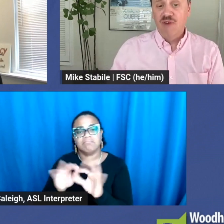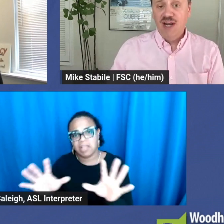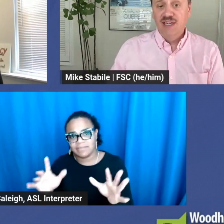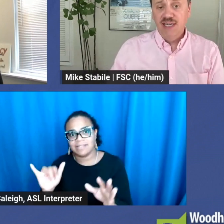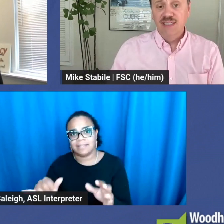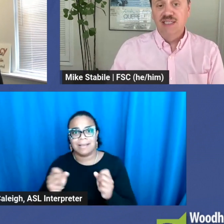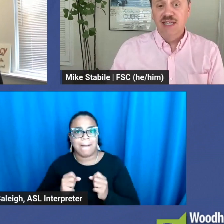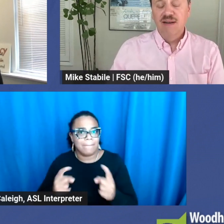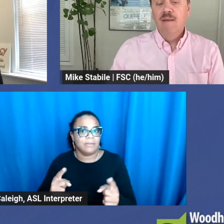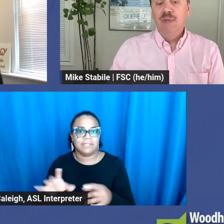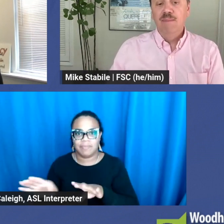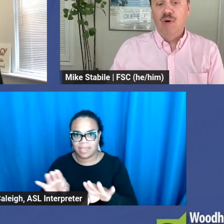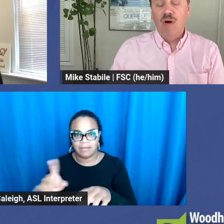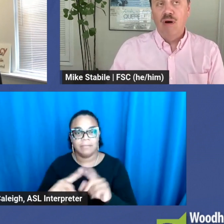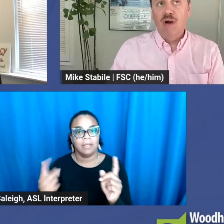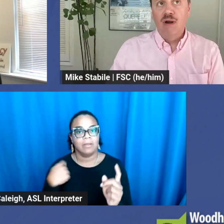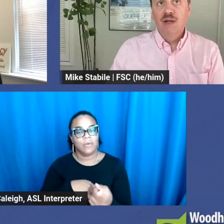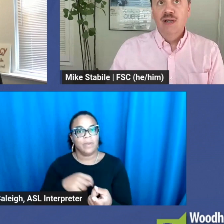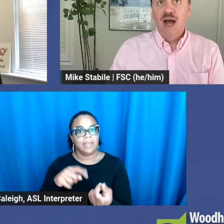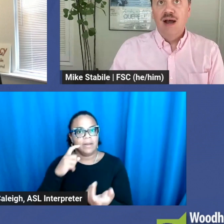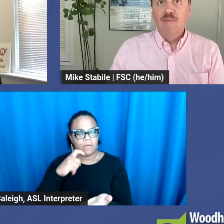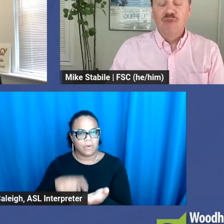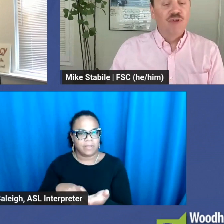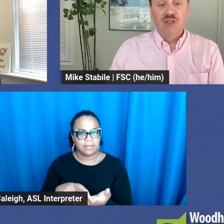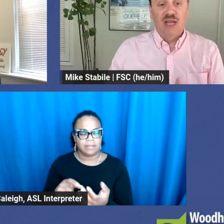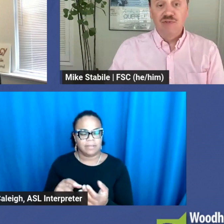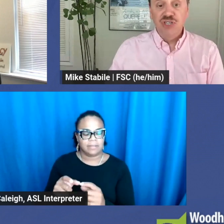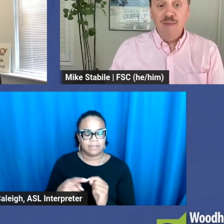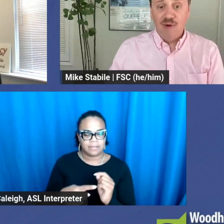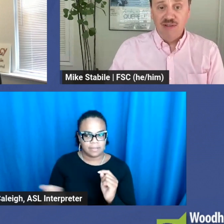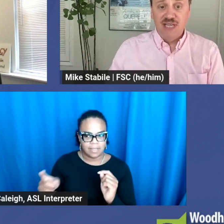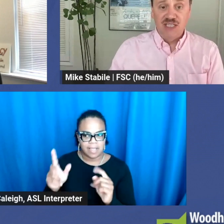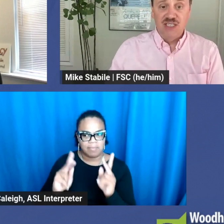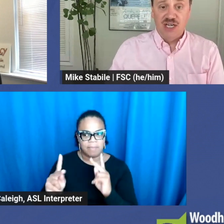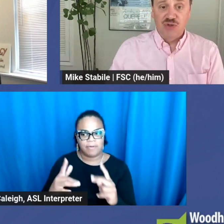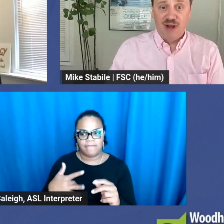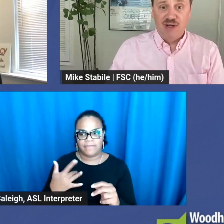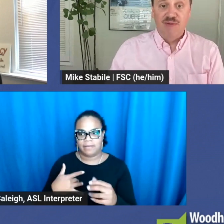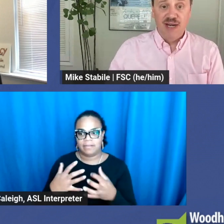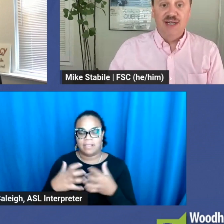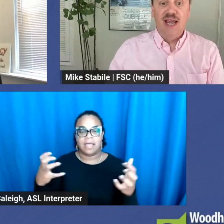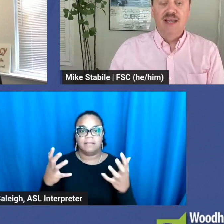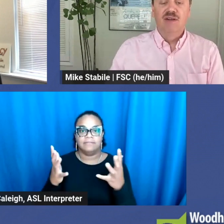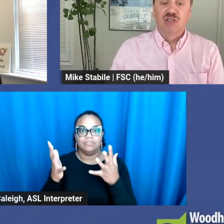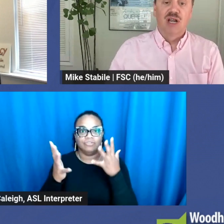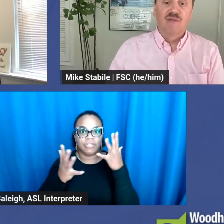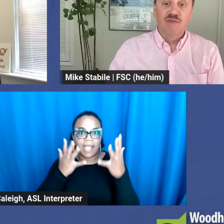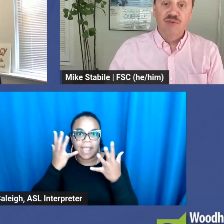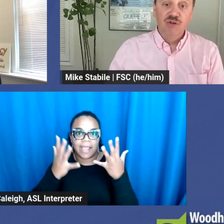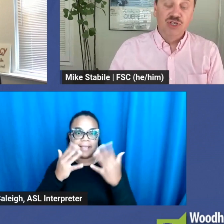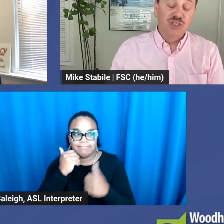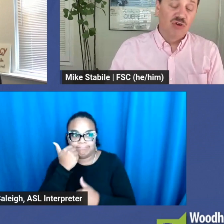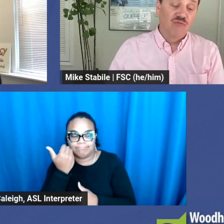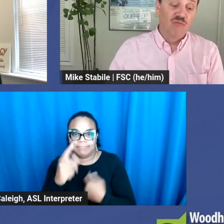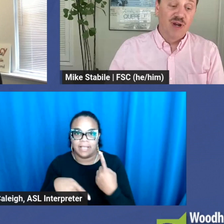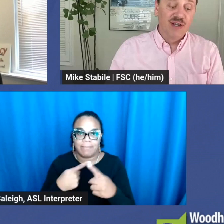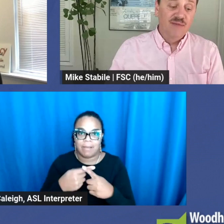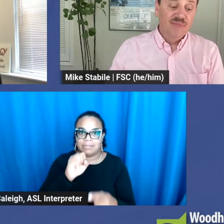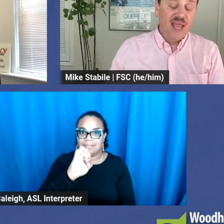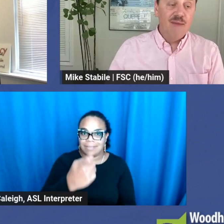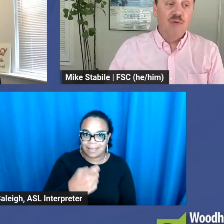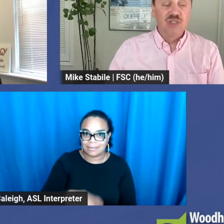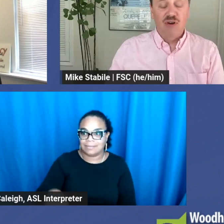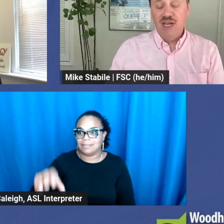What we find is that people are feel a lot of shame around sex and sexuality, right? And there's a lot of confusion, sort of